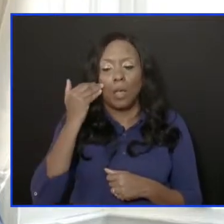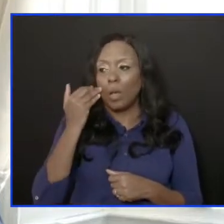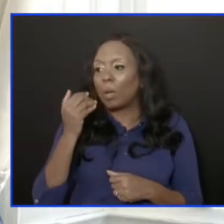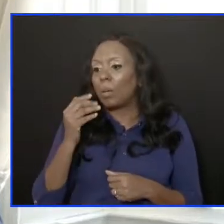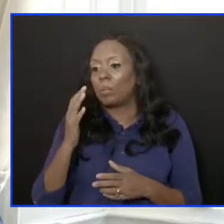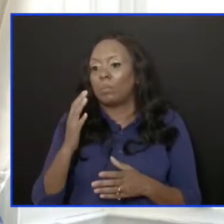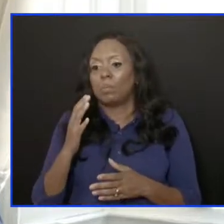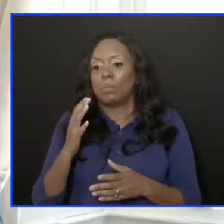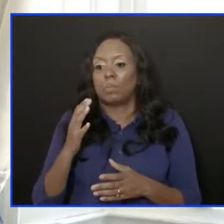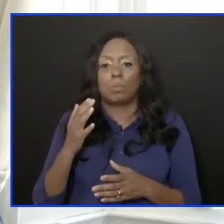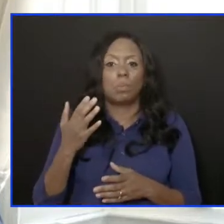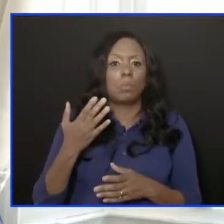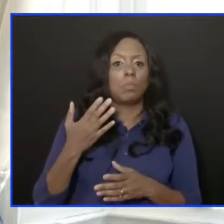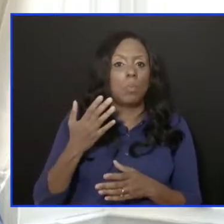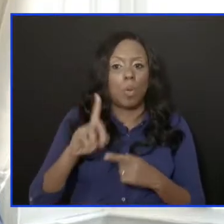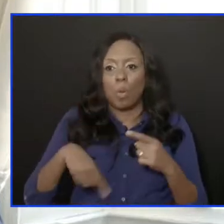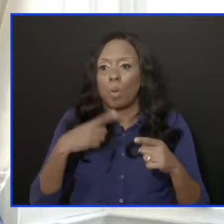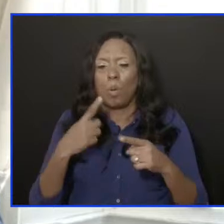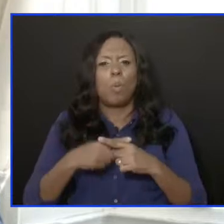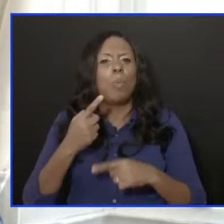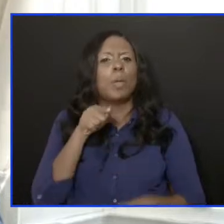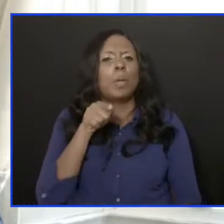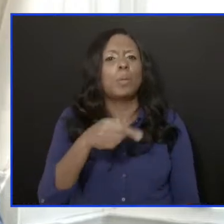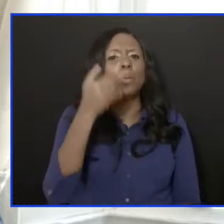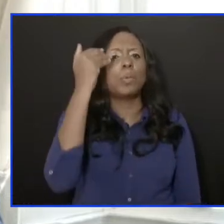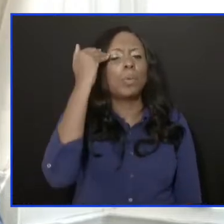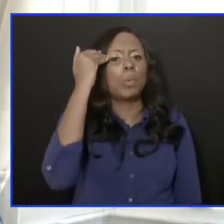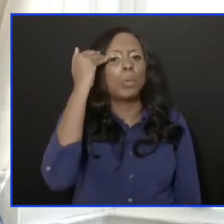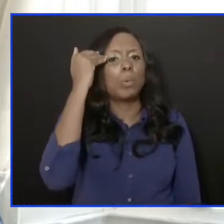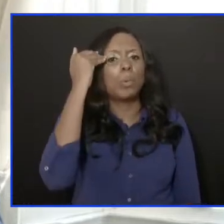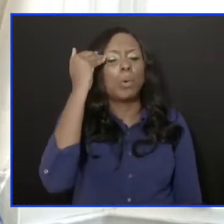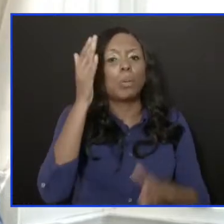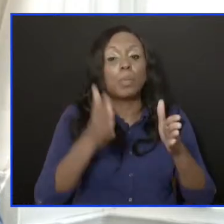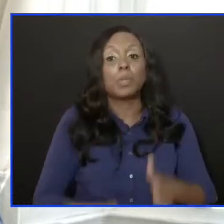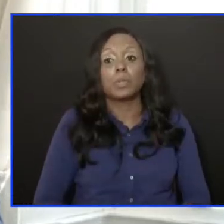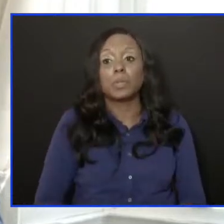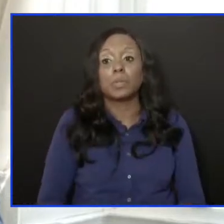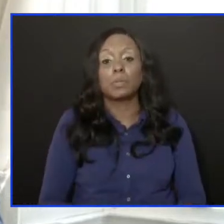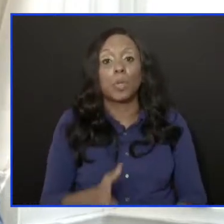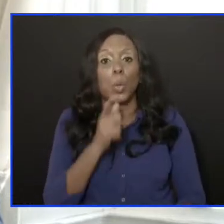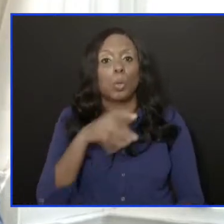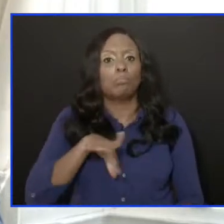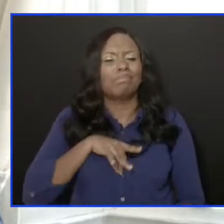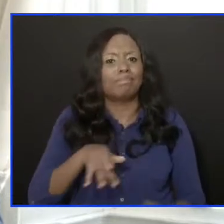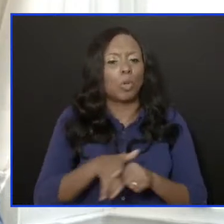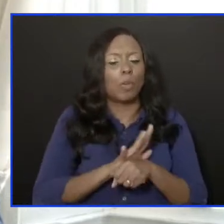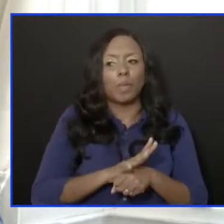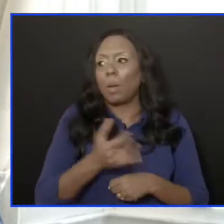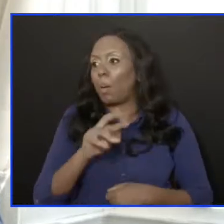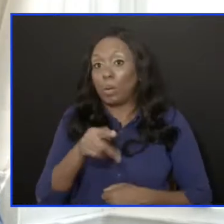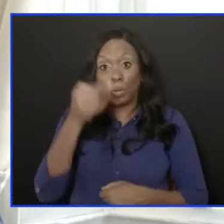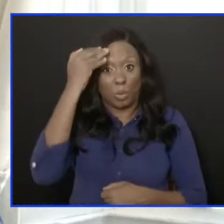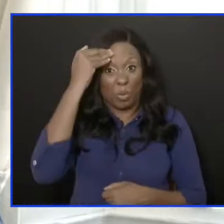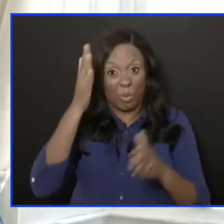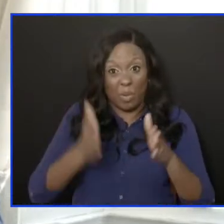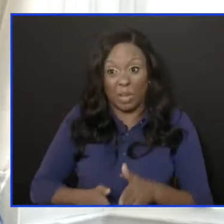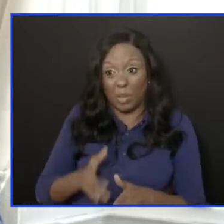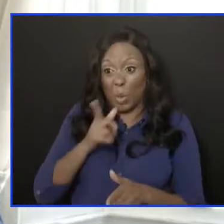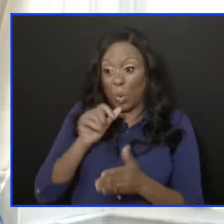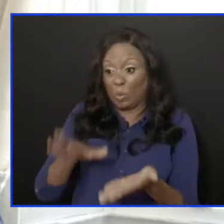bad. And I also said that when we got to a point where everybody knew somebody who died from COVID, then obviously we'd be in a more precarious